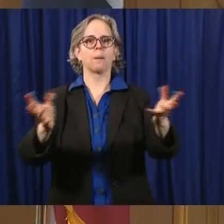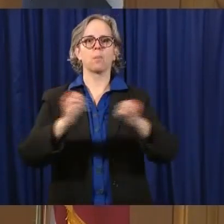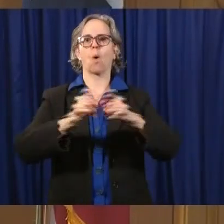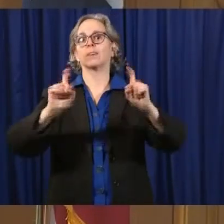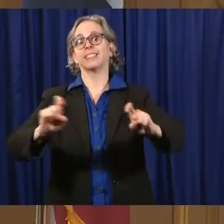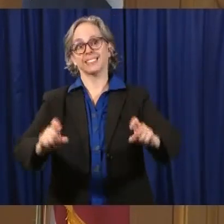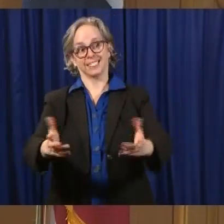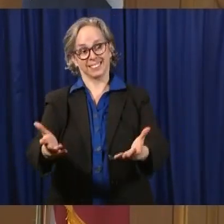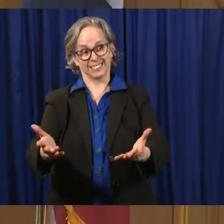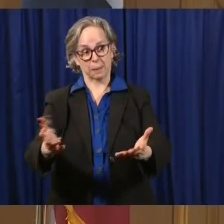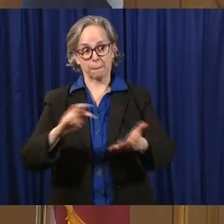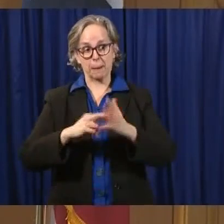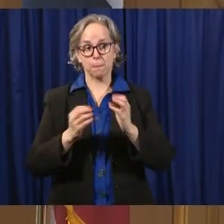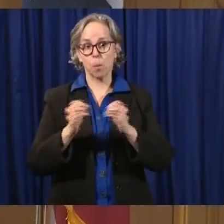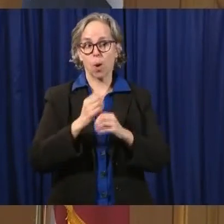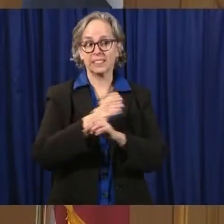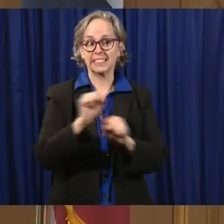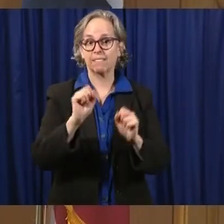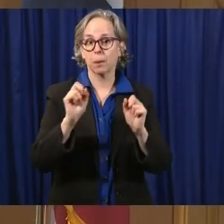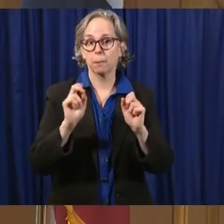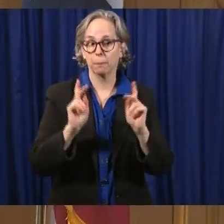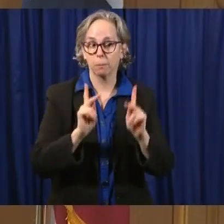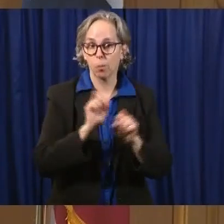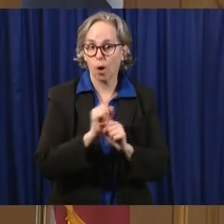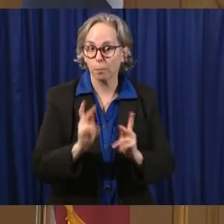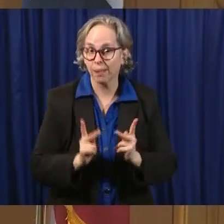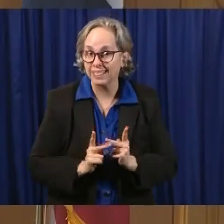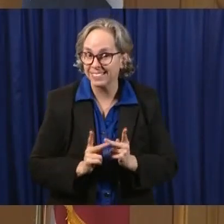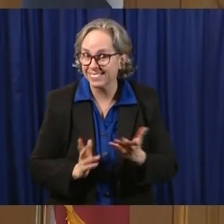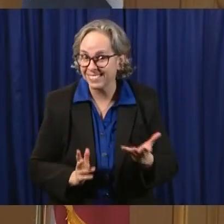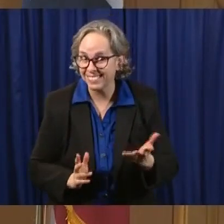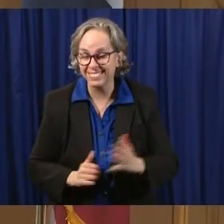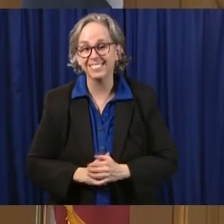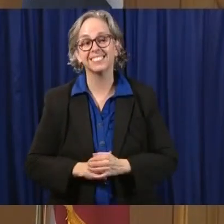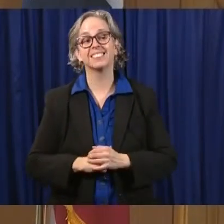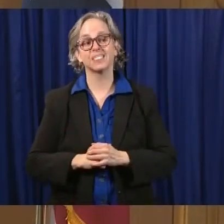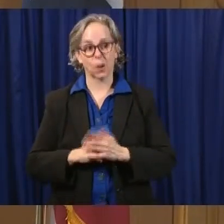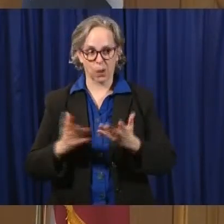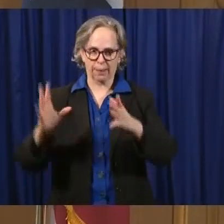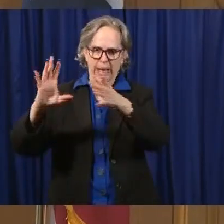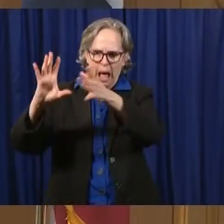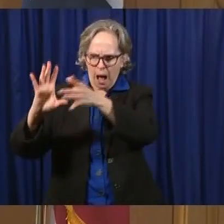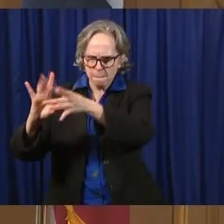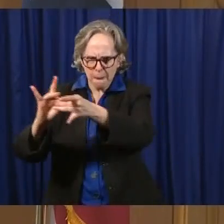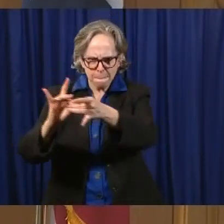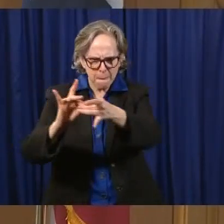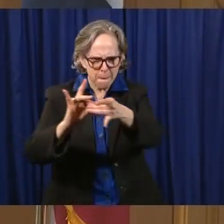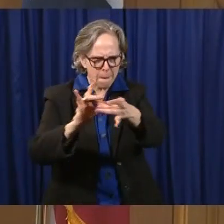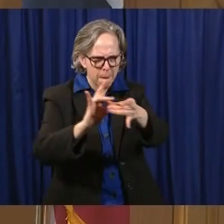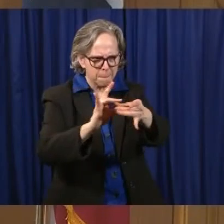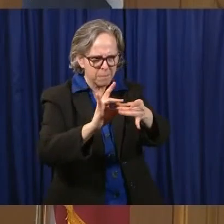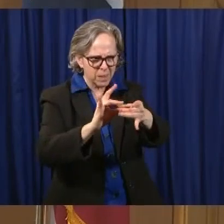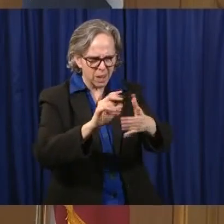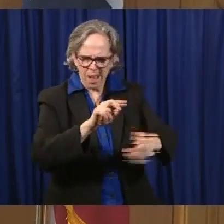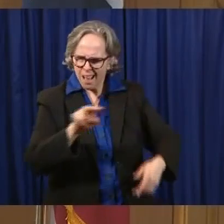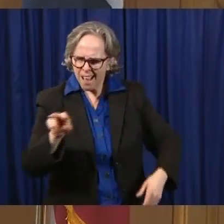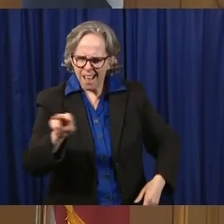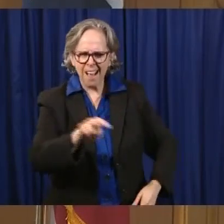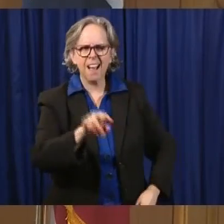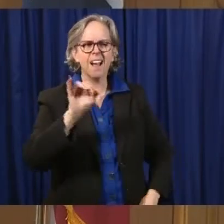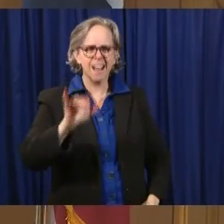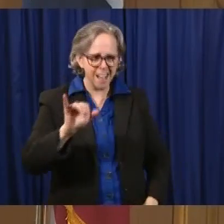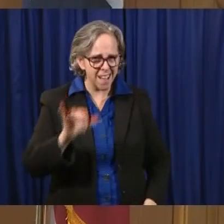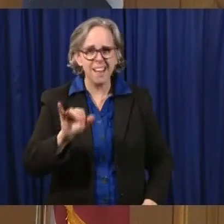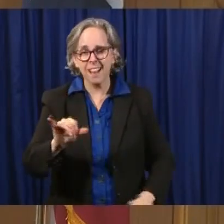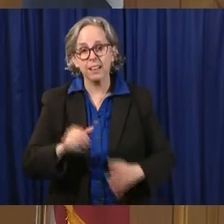better that we can trace when, if there's an outbreak somewhere, and be able to trace that and